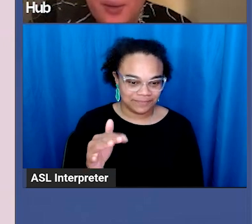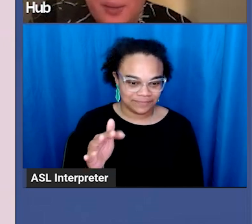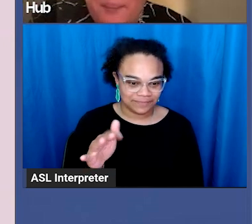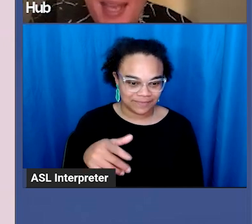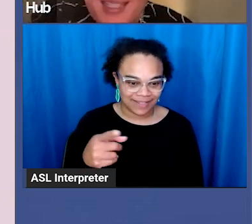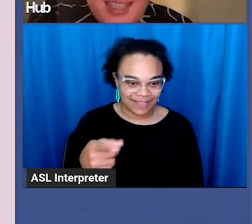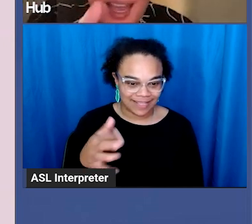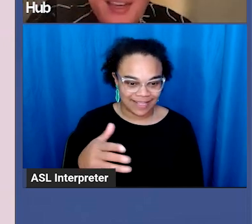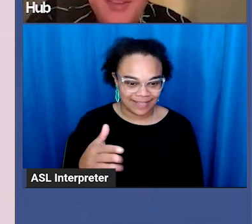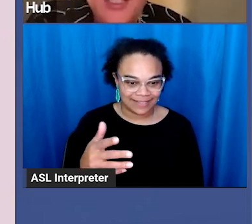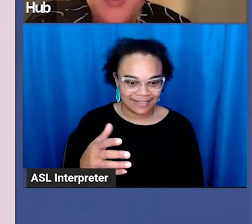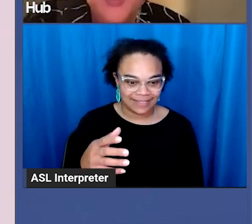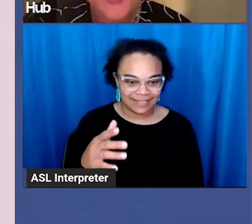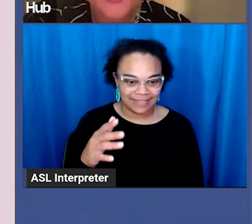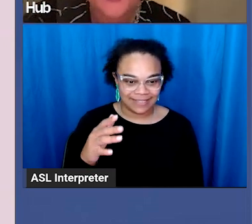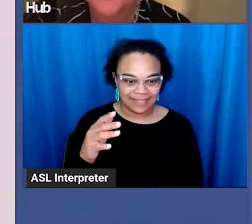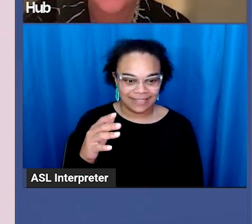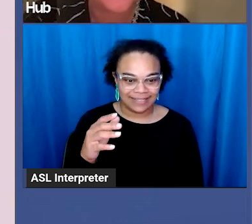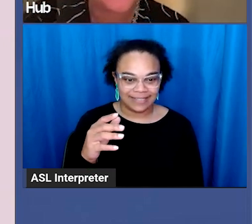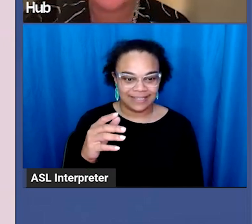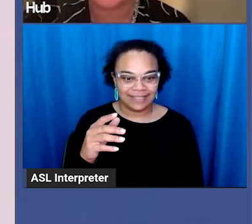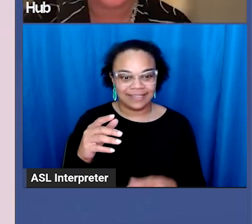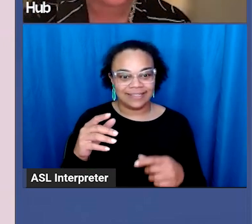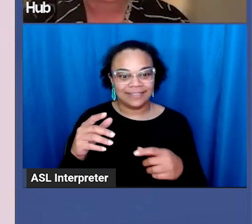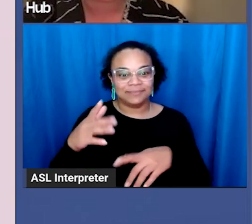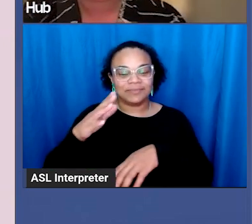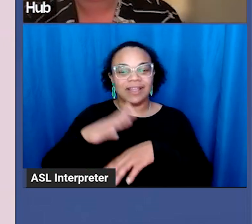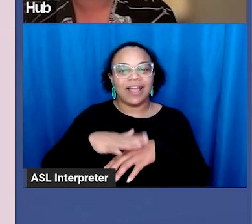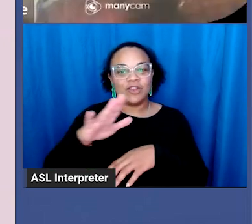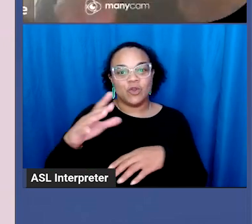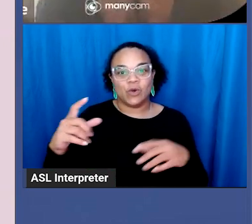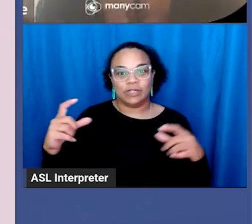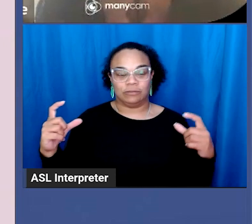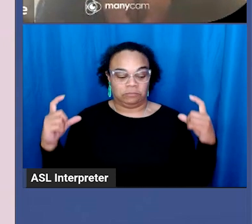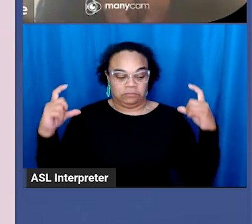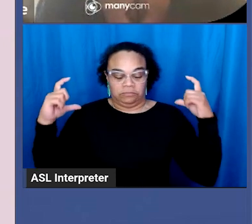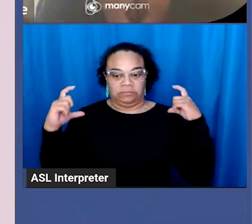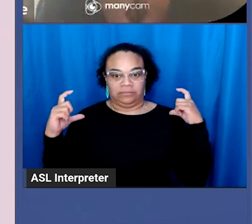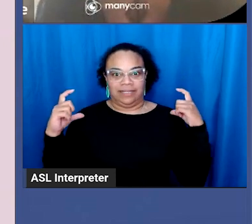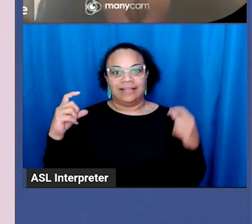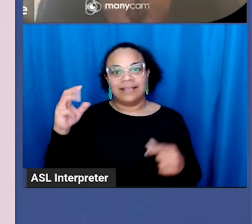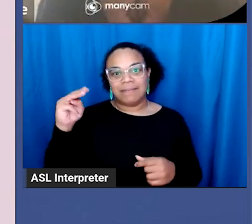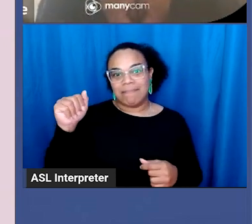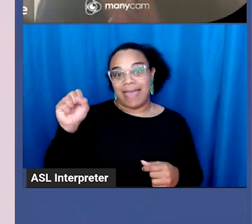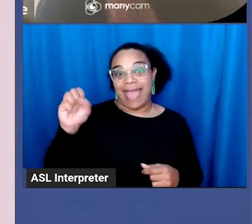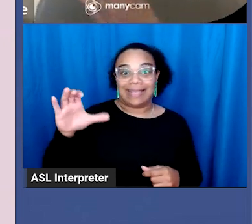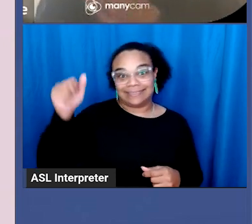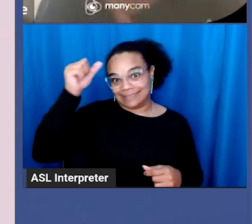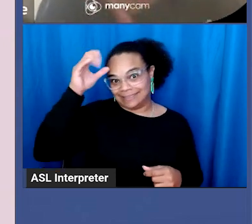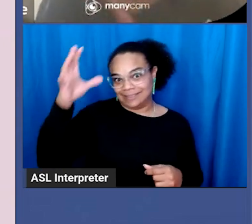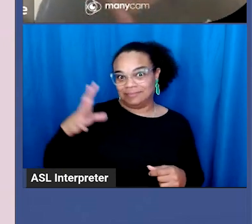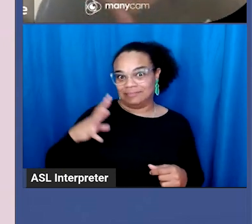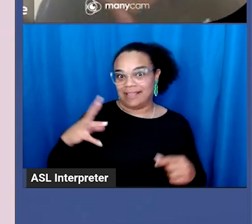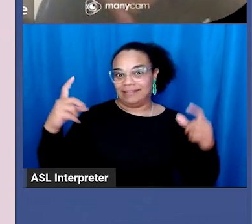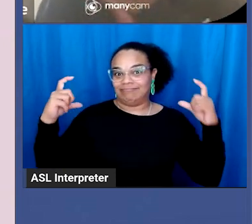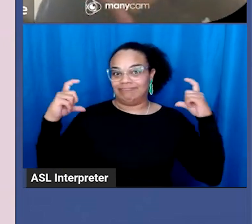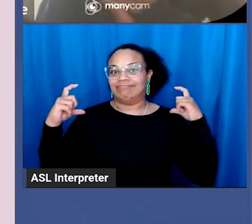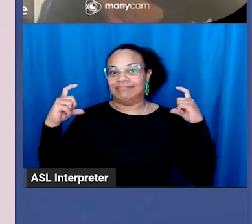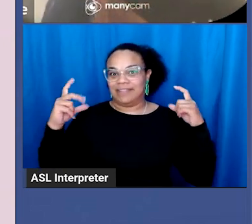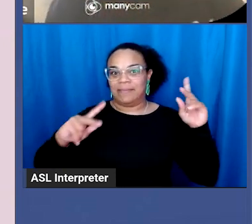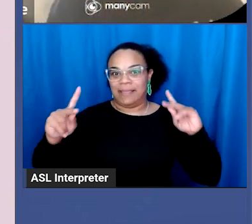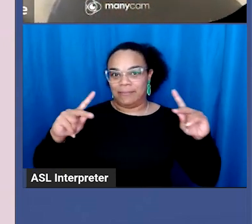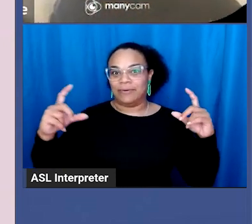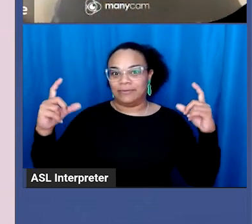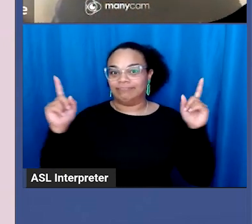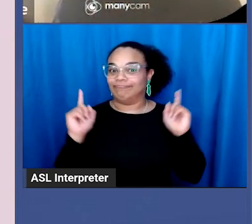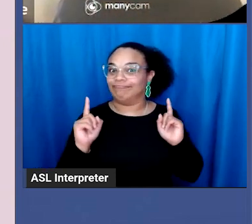the little mask kind of individuals on your shoulder there. I love it. Oh right, yes, the man on my shoulder. Yeah,